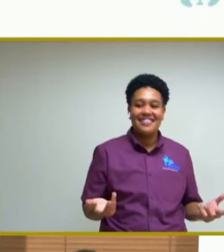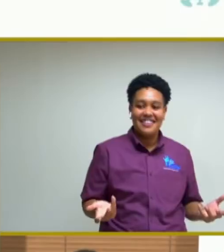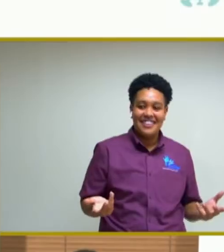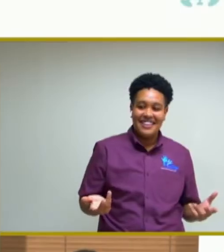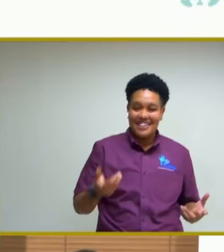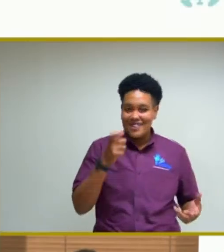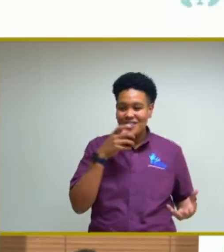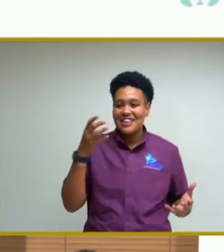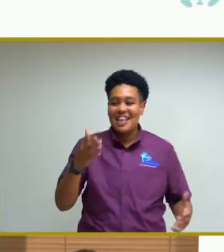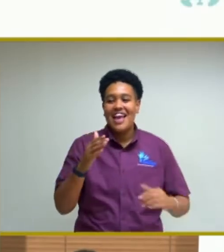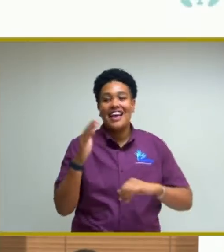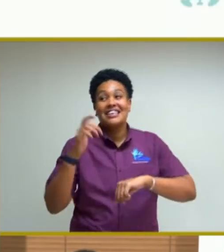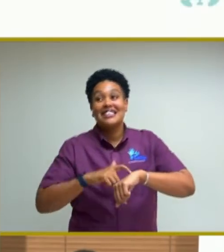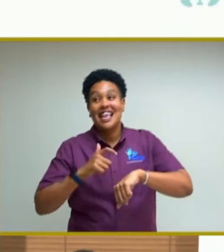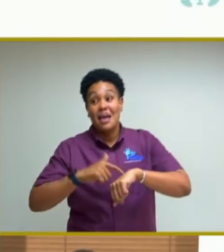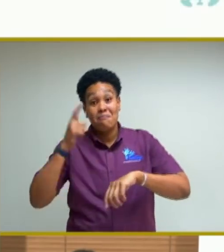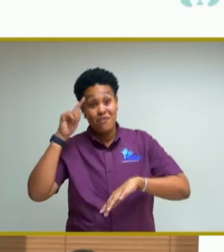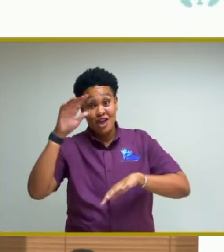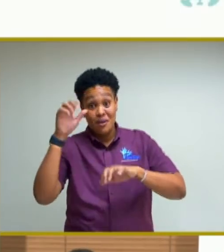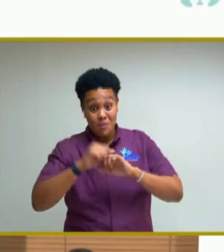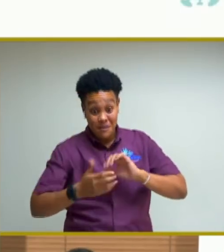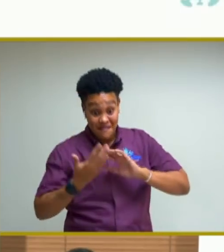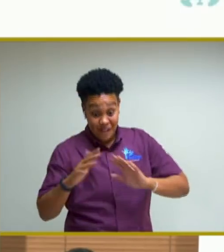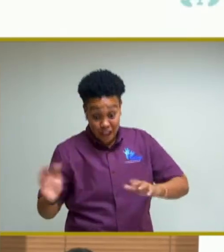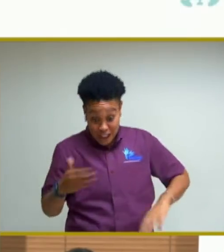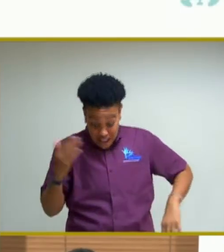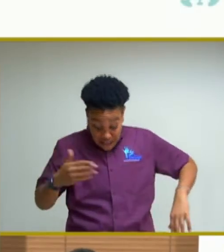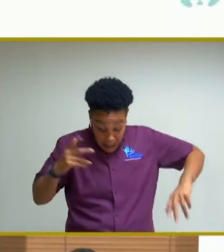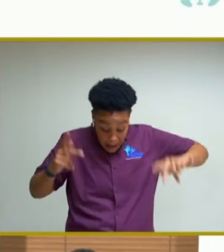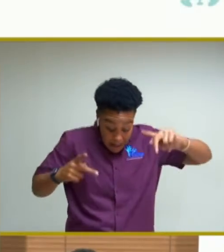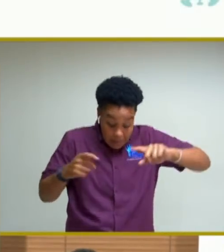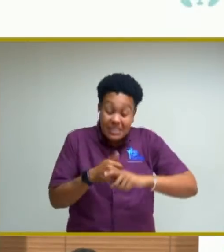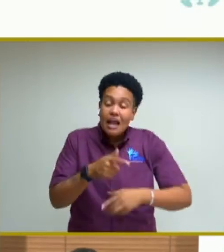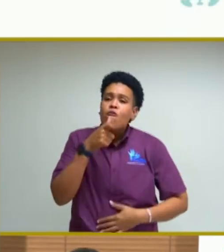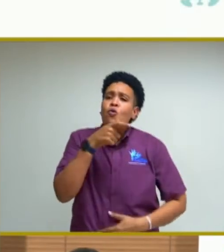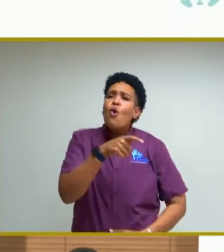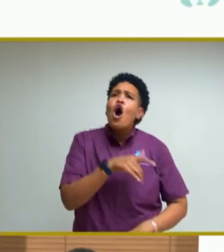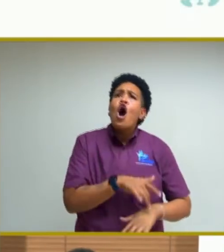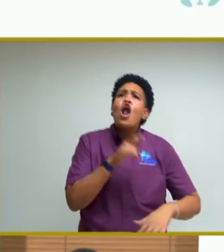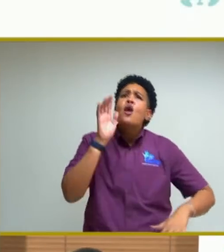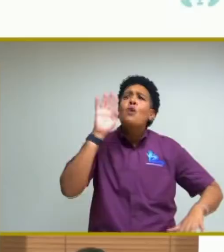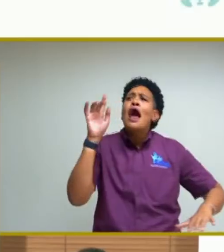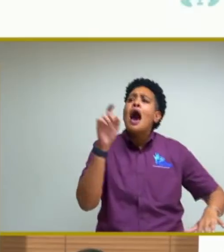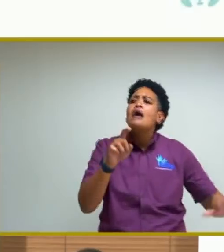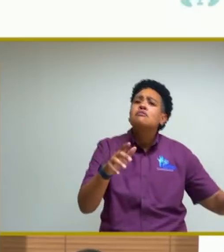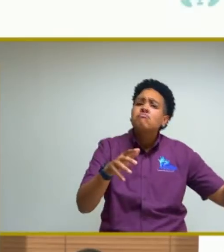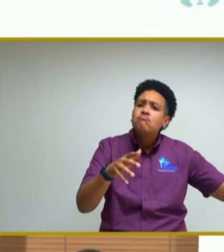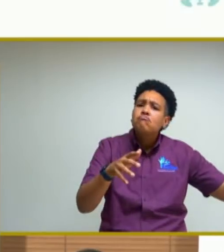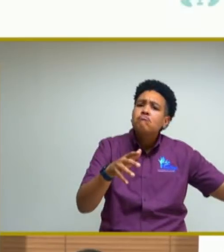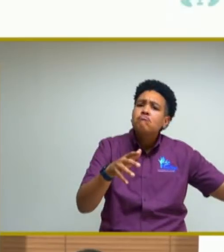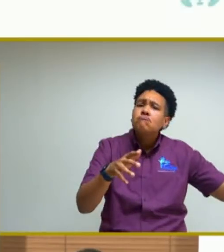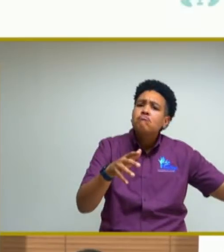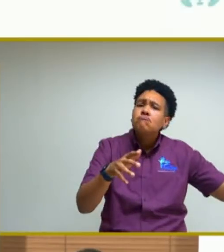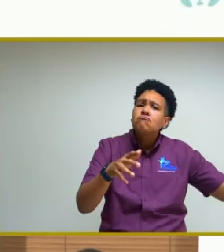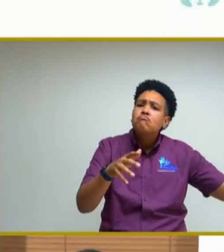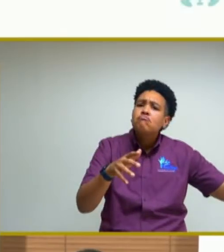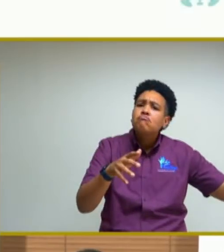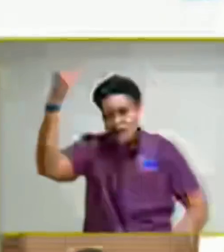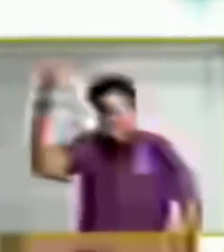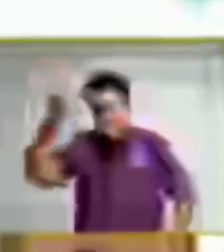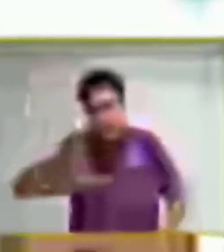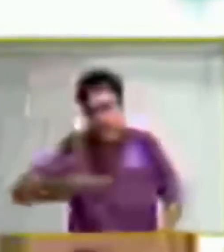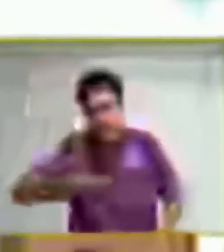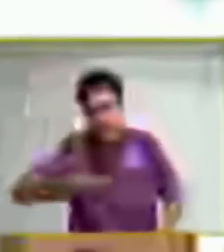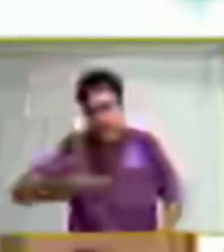who are on time for their appointment, then persons who are early will be asked to move to the front of the